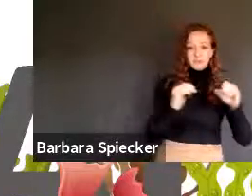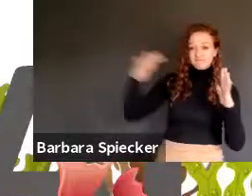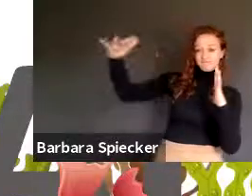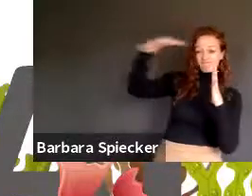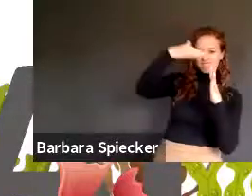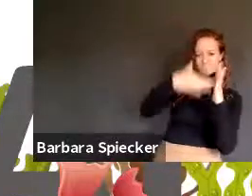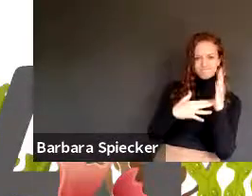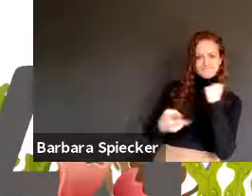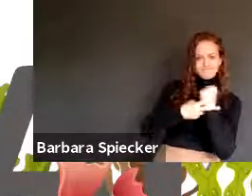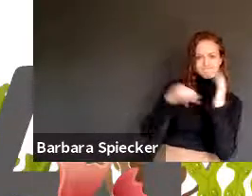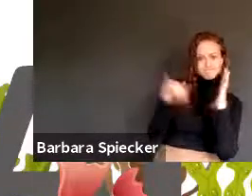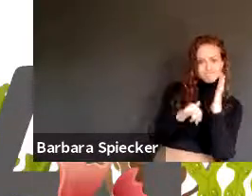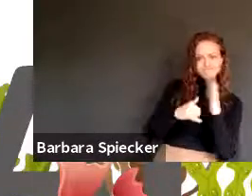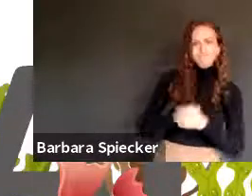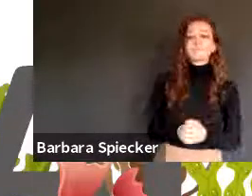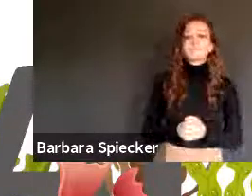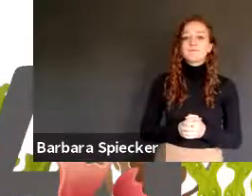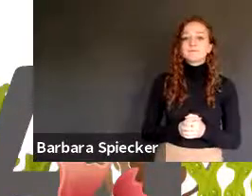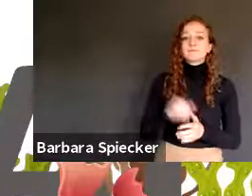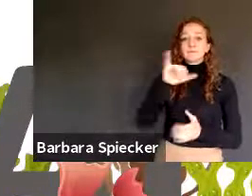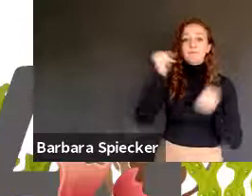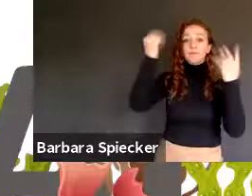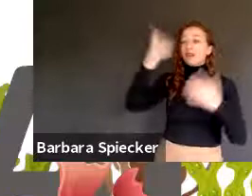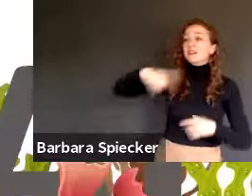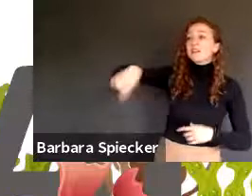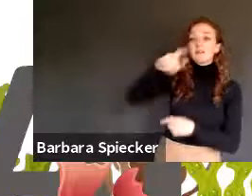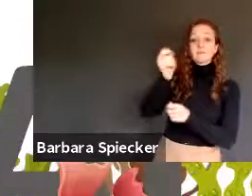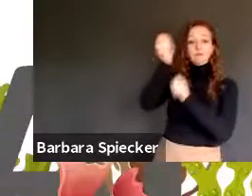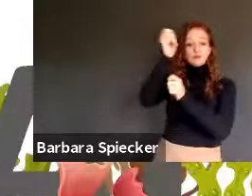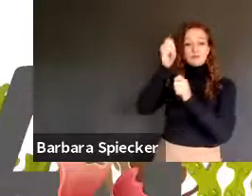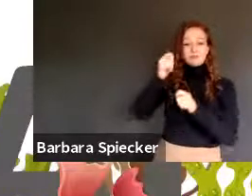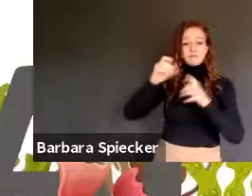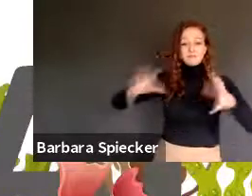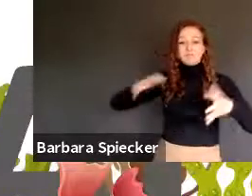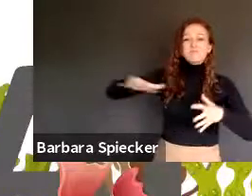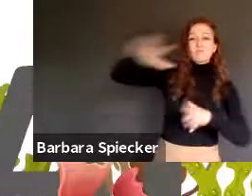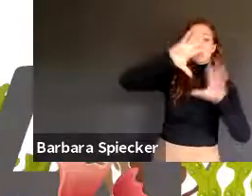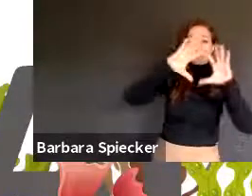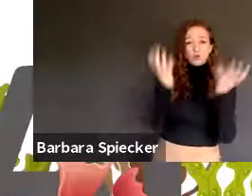sediments and form the basis of the world's primary fishing grounds.